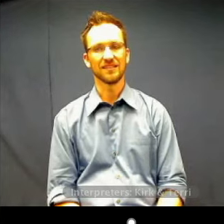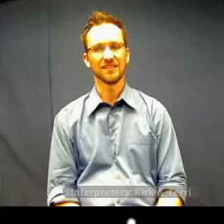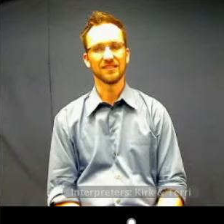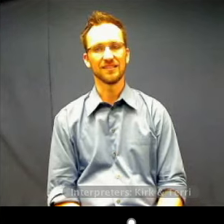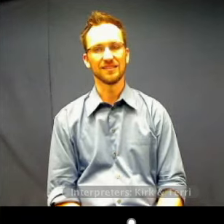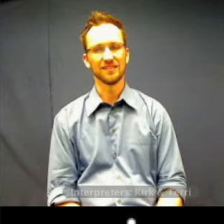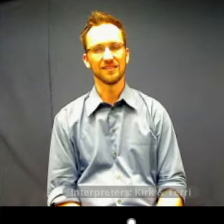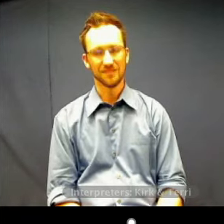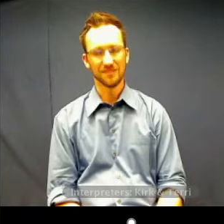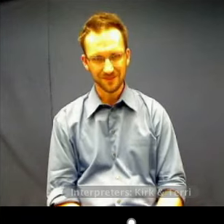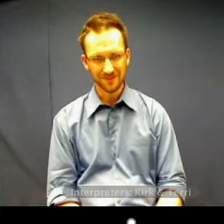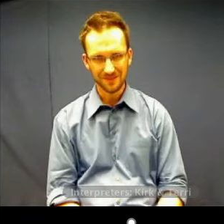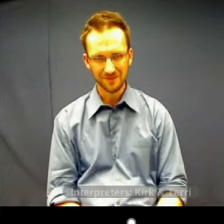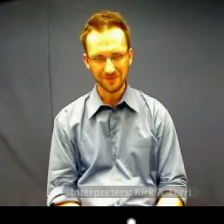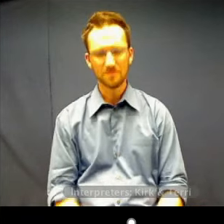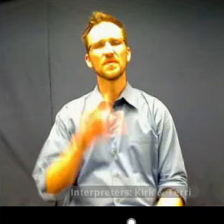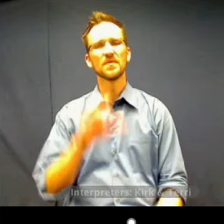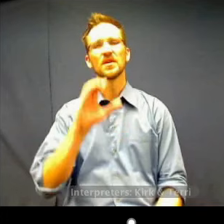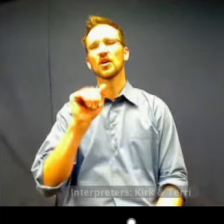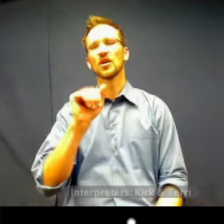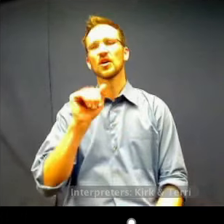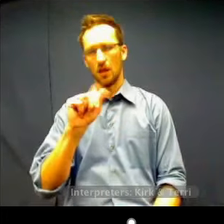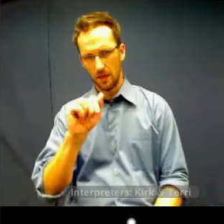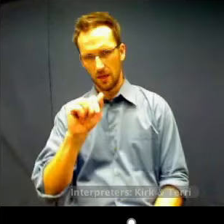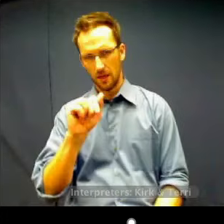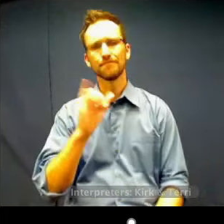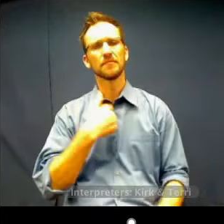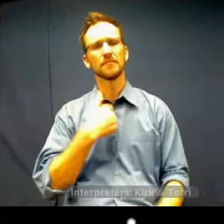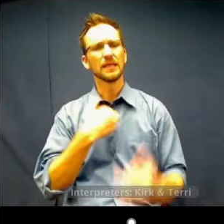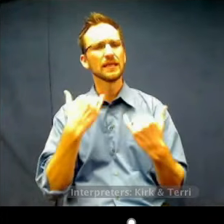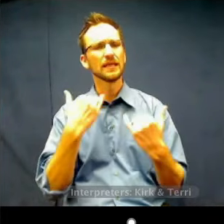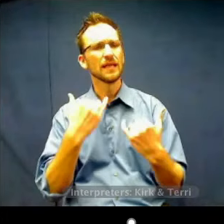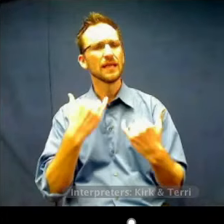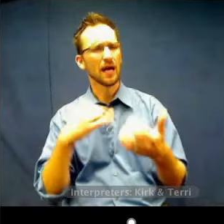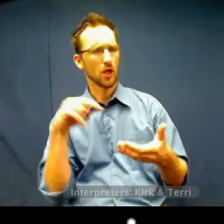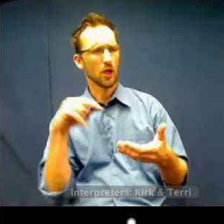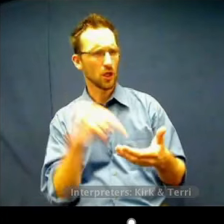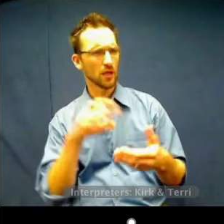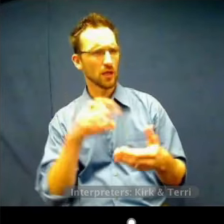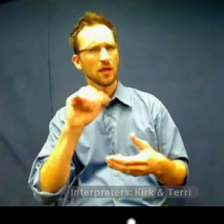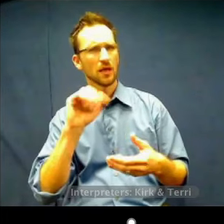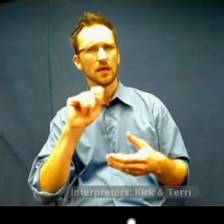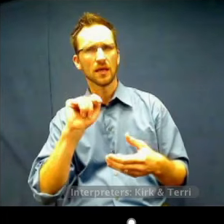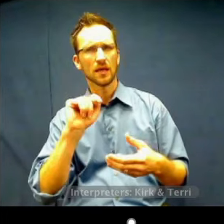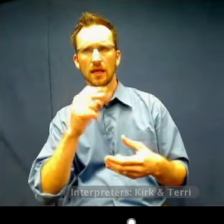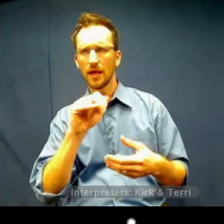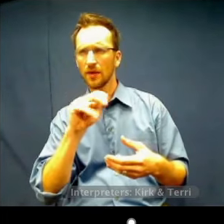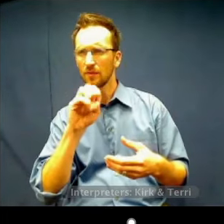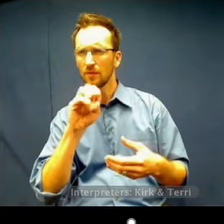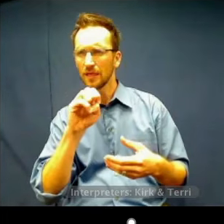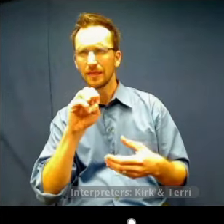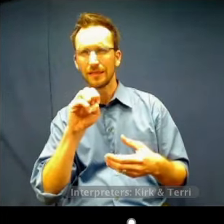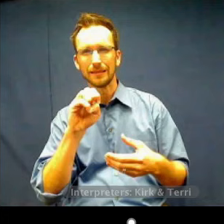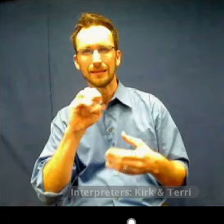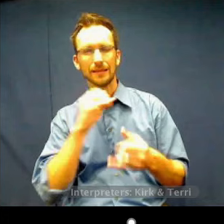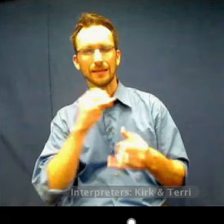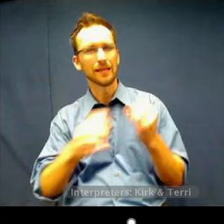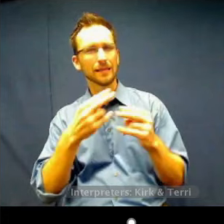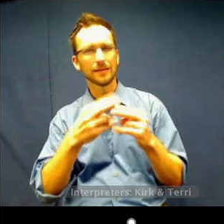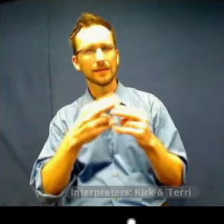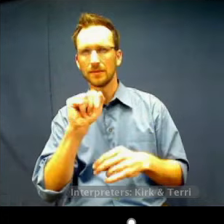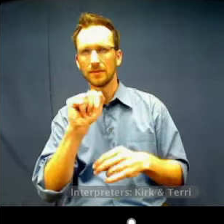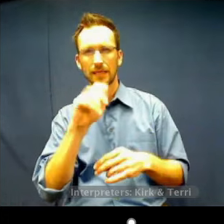Okay, well, I'm looking at Catherine, I don't know that I know how to pronounce your last name, Taber's question.